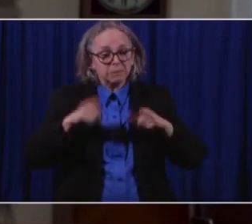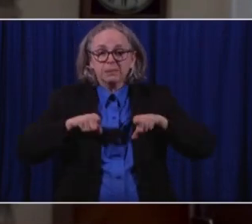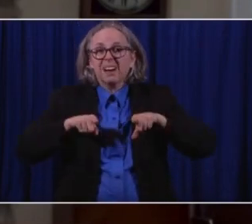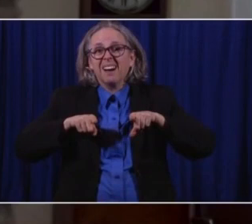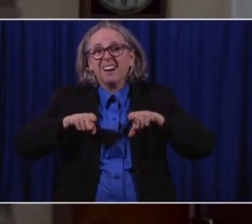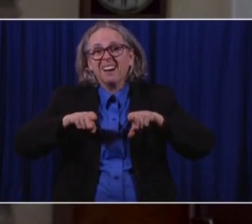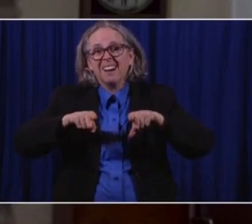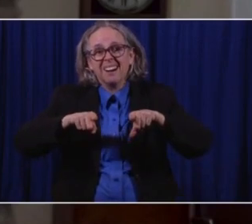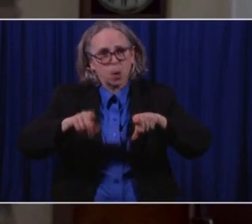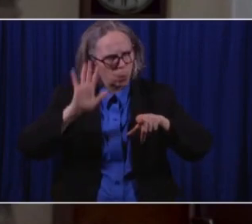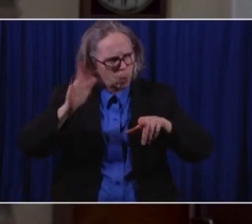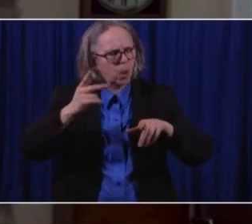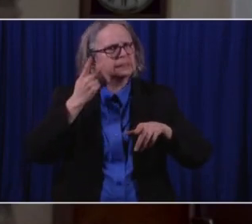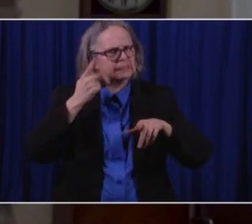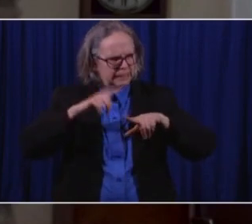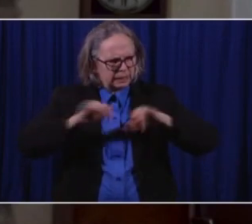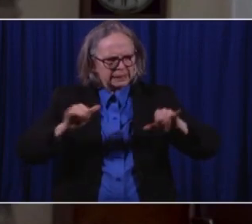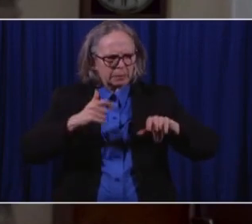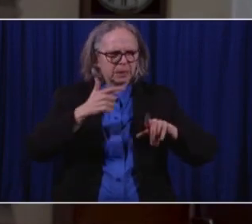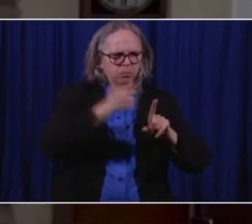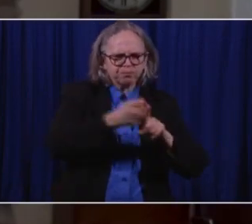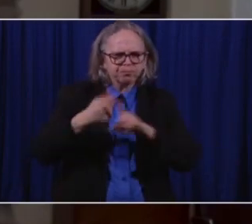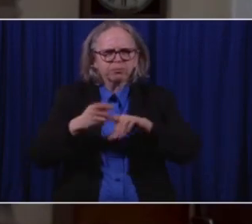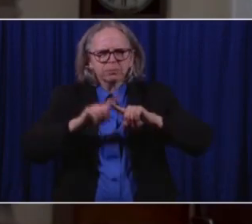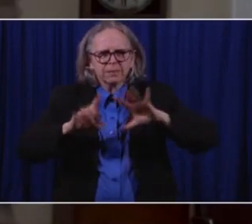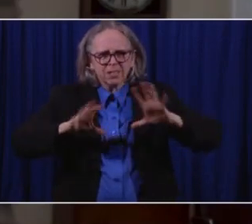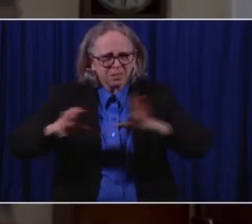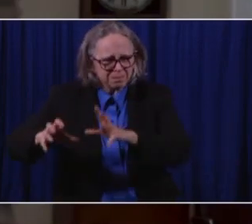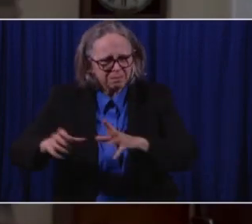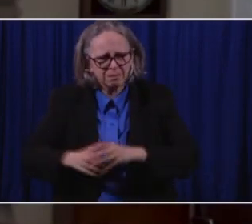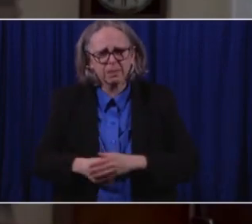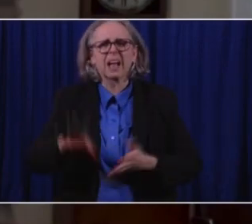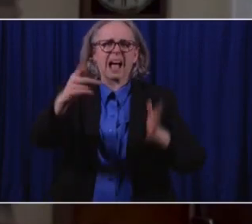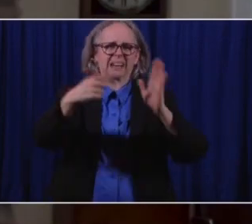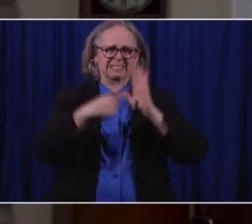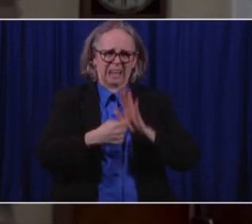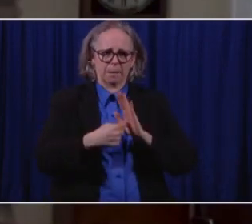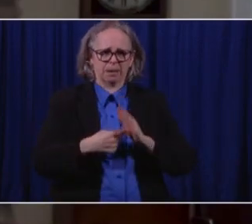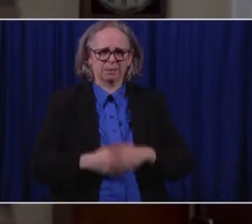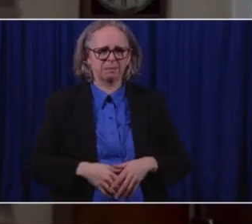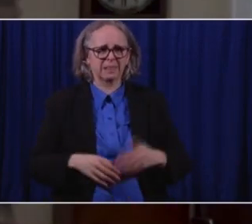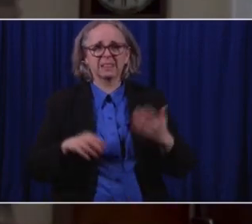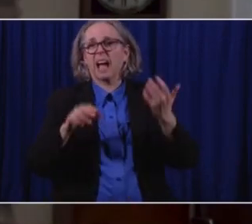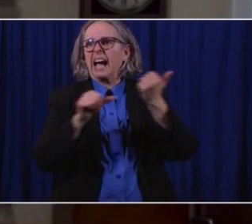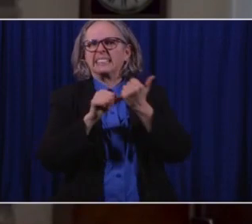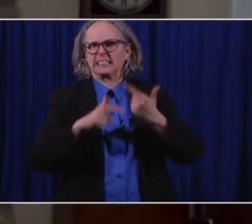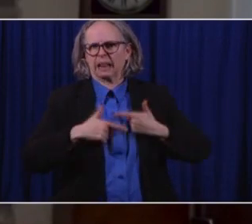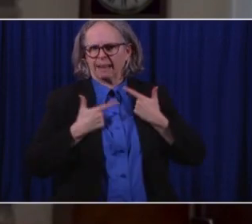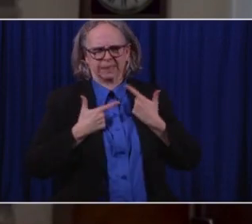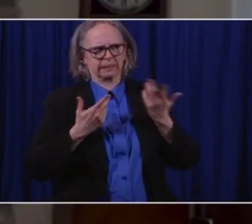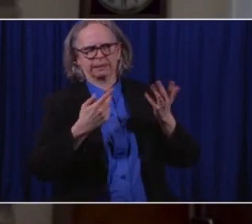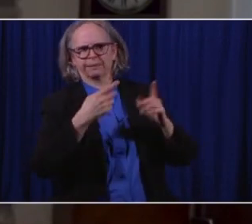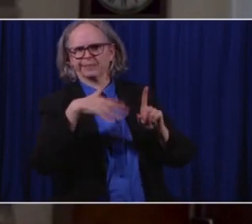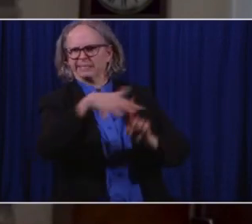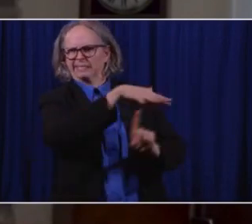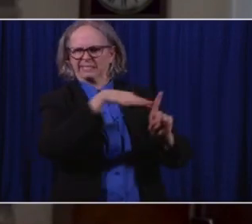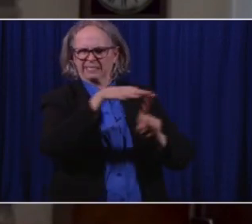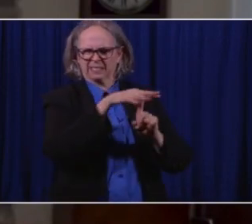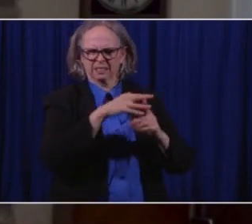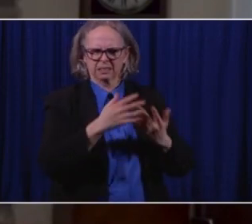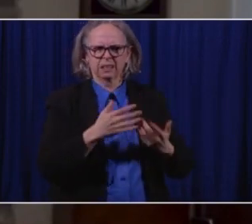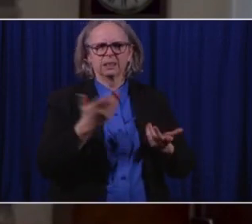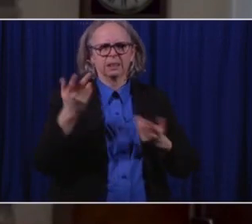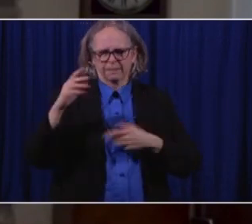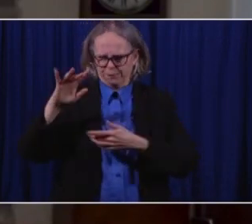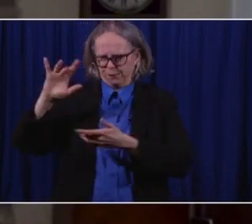for some time. For example, assisted living. Our pharmacy partners will go to assisted living